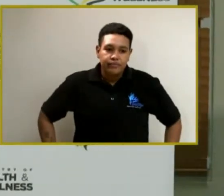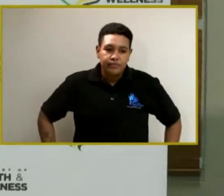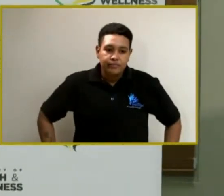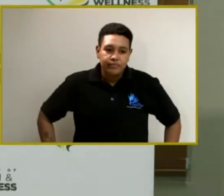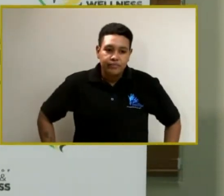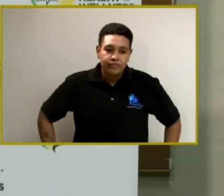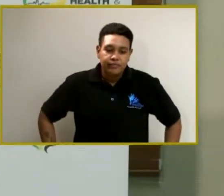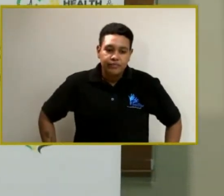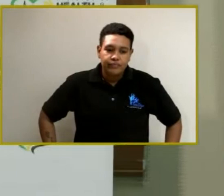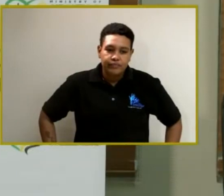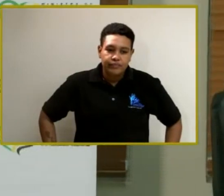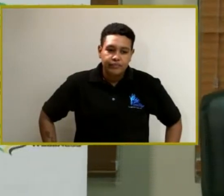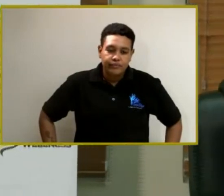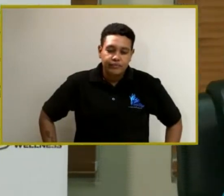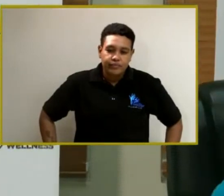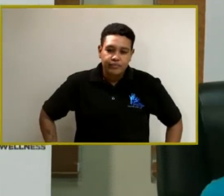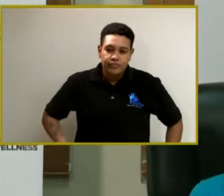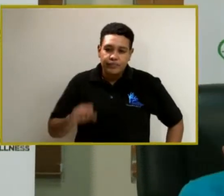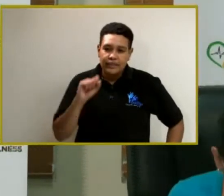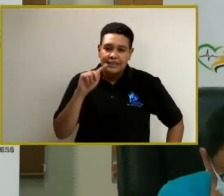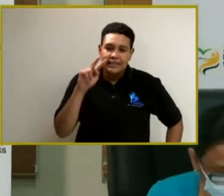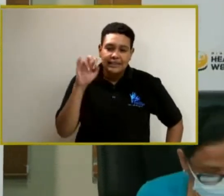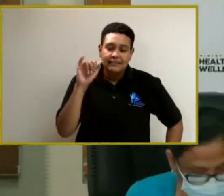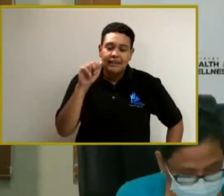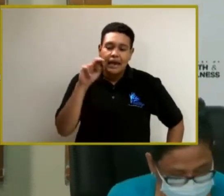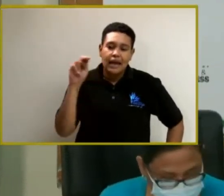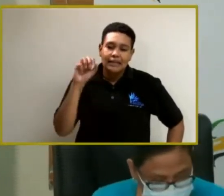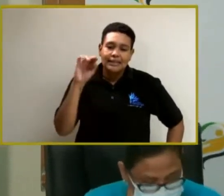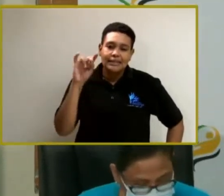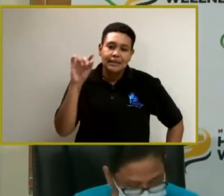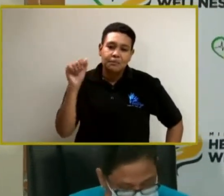to Stevie Simmons from Nationwide.